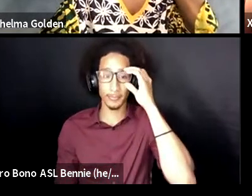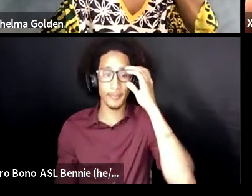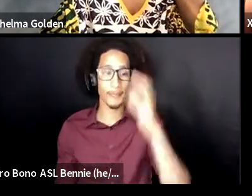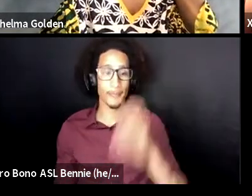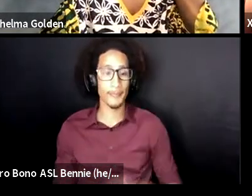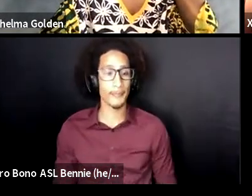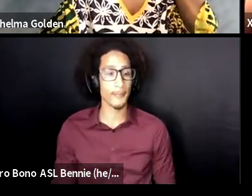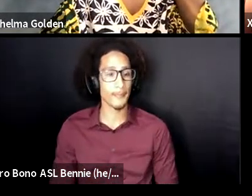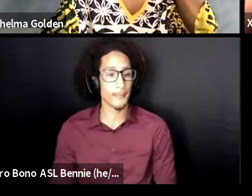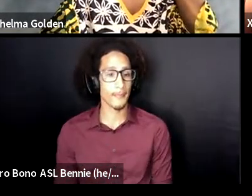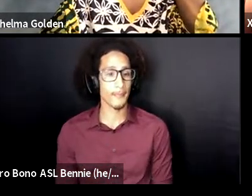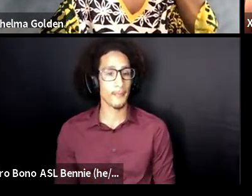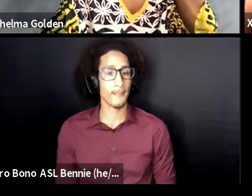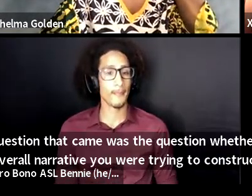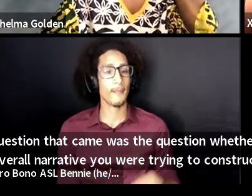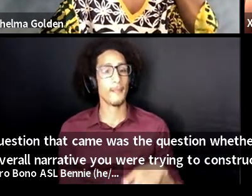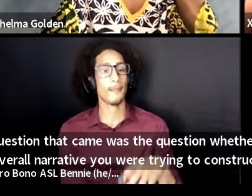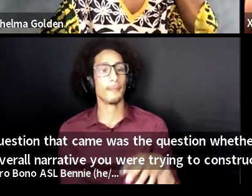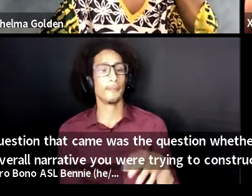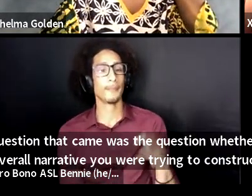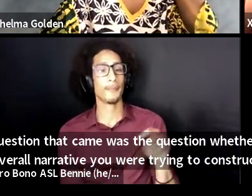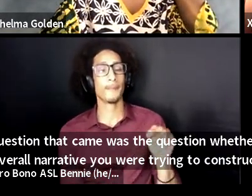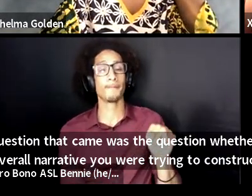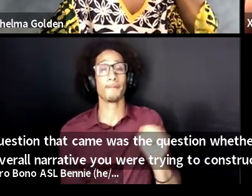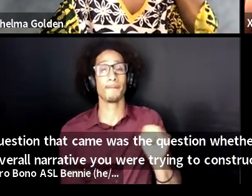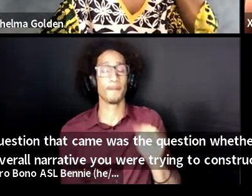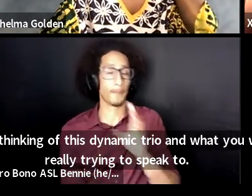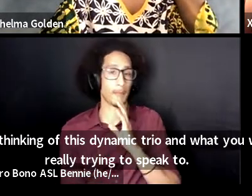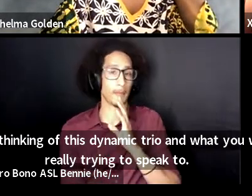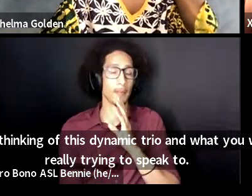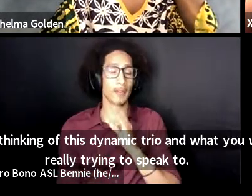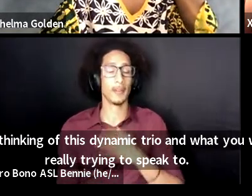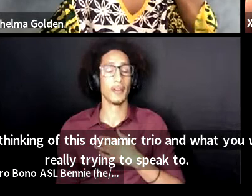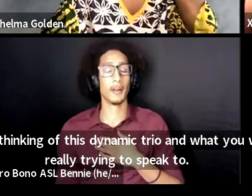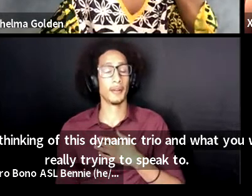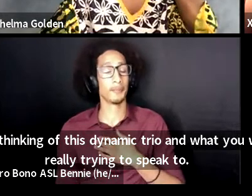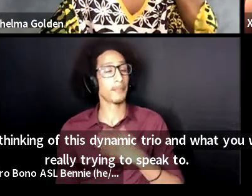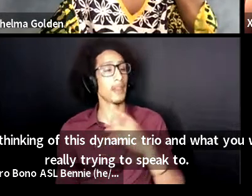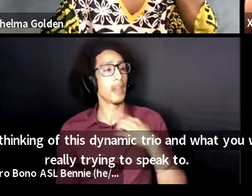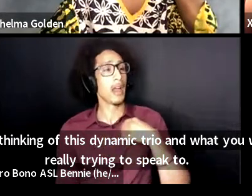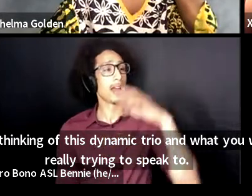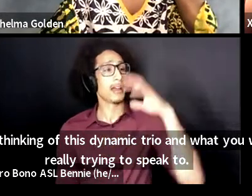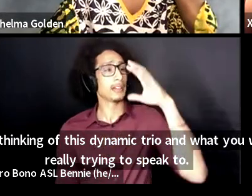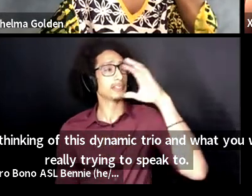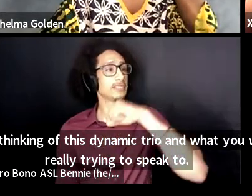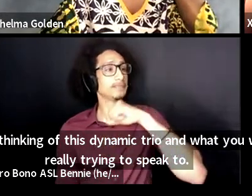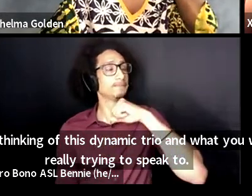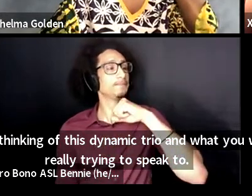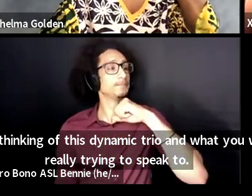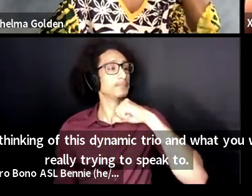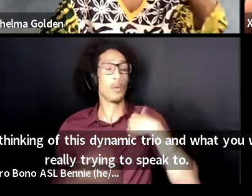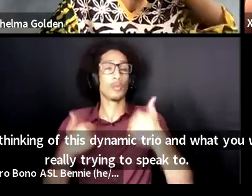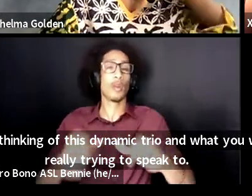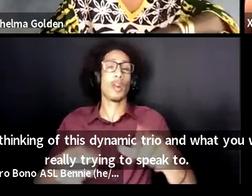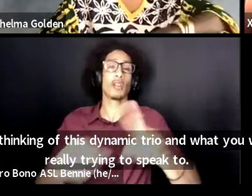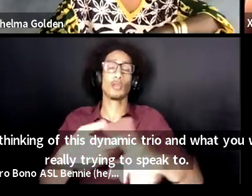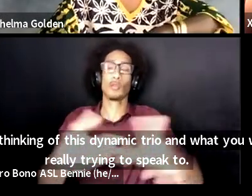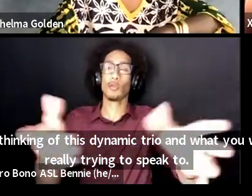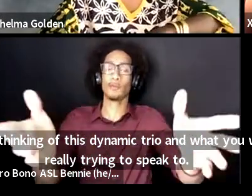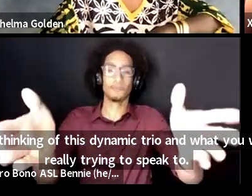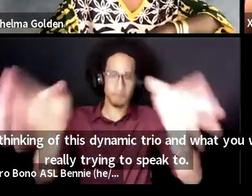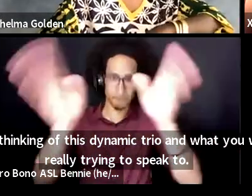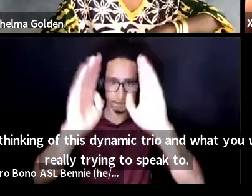we were trying to speak to the political, our times, what's happening currently,